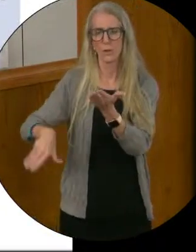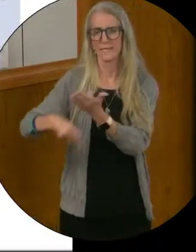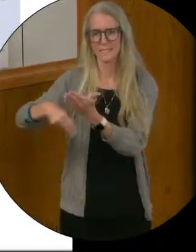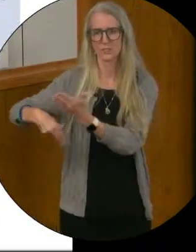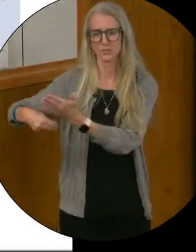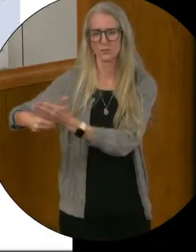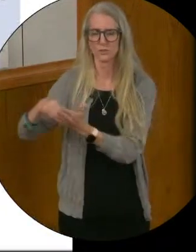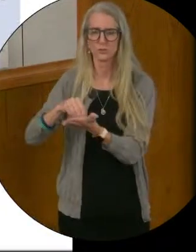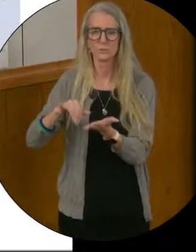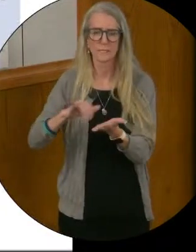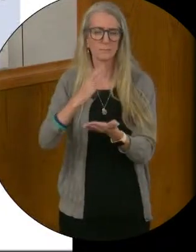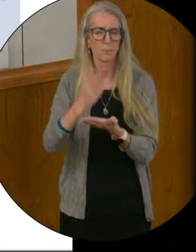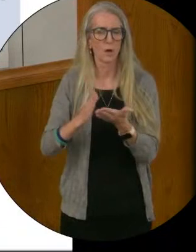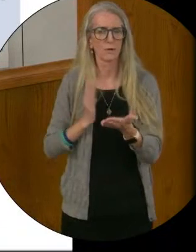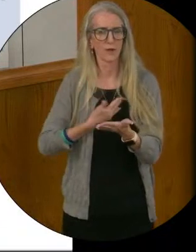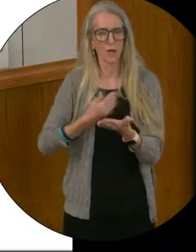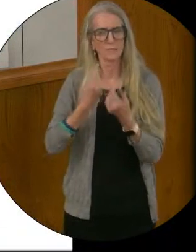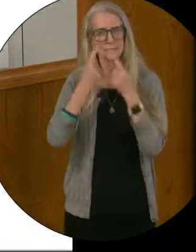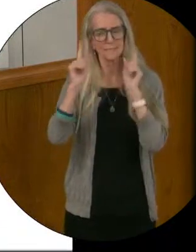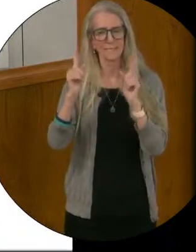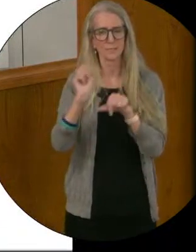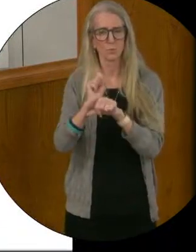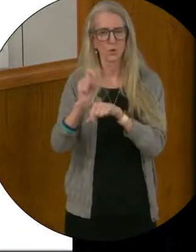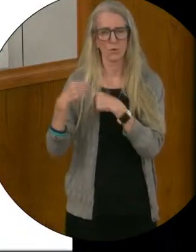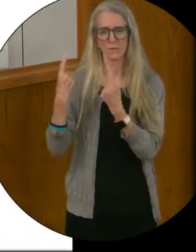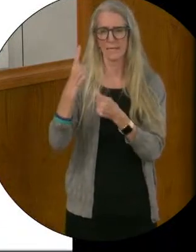work, significant work over the last year.